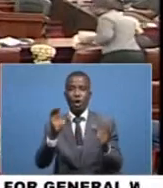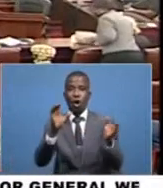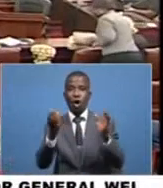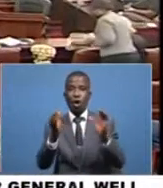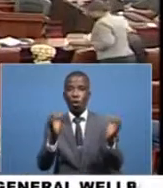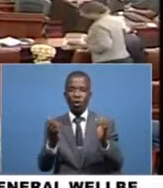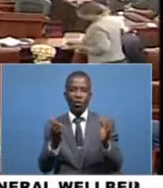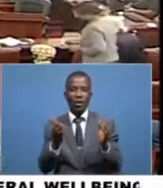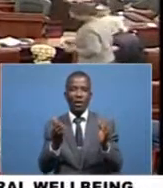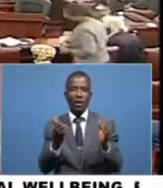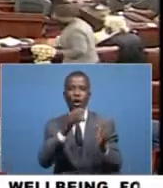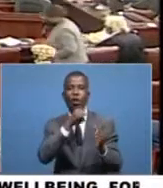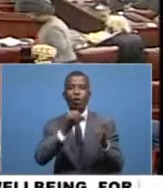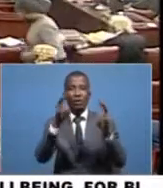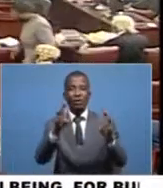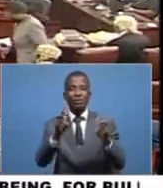others,